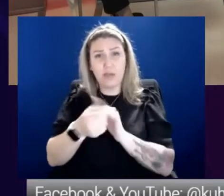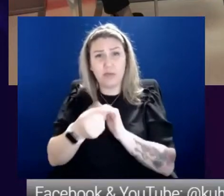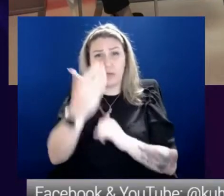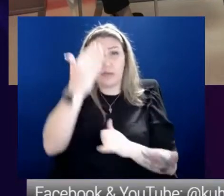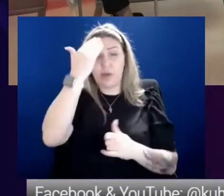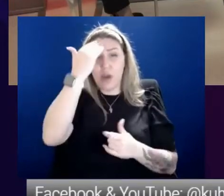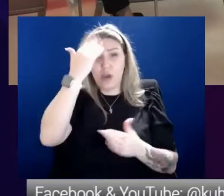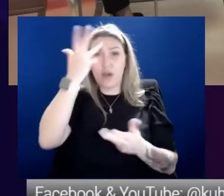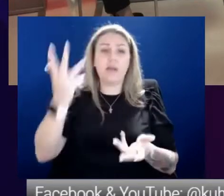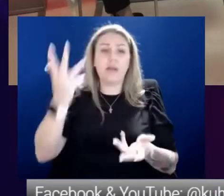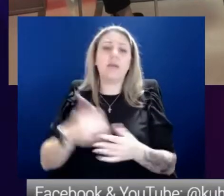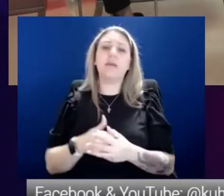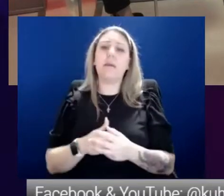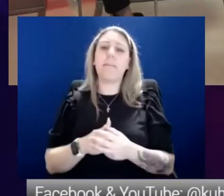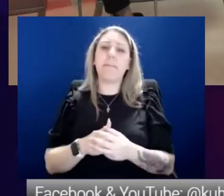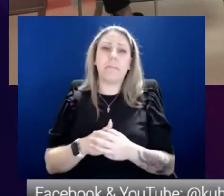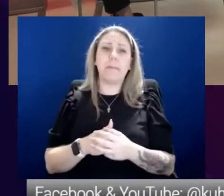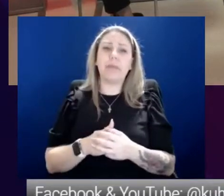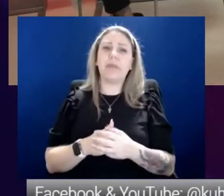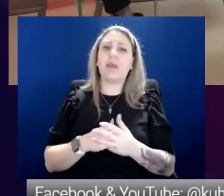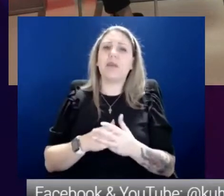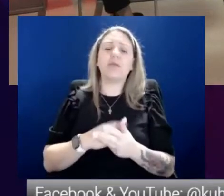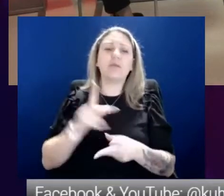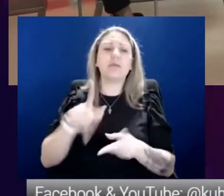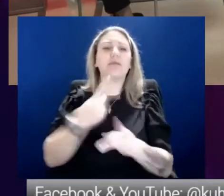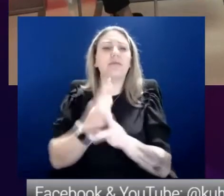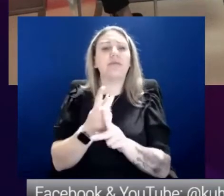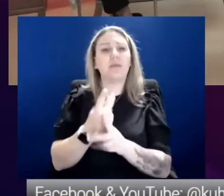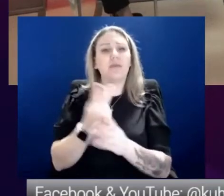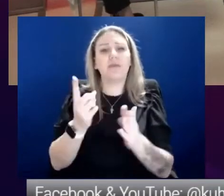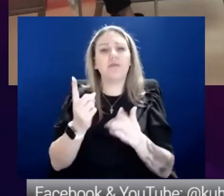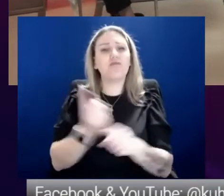kinds of regular support did they give you?